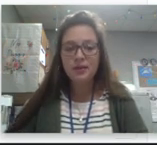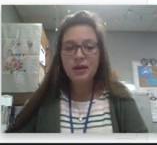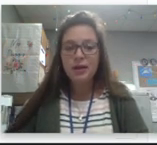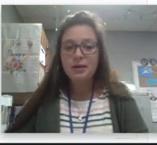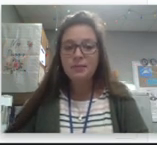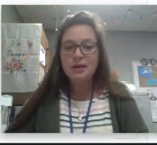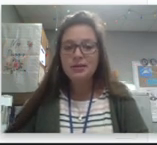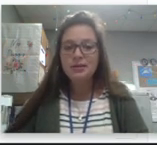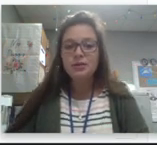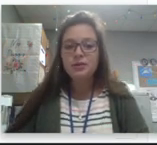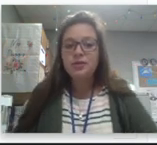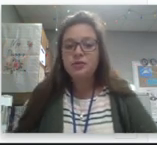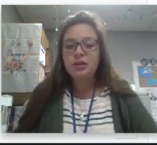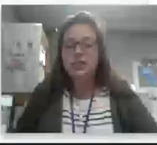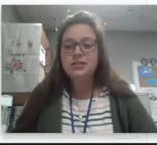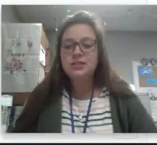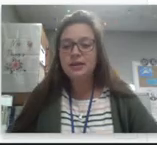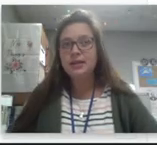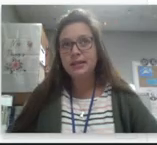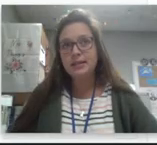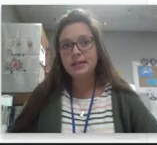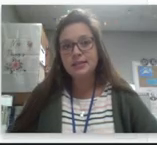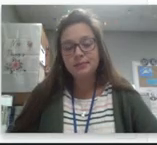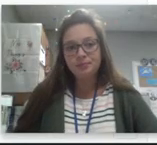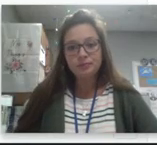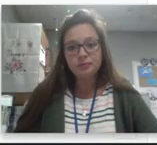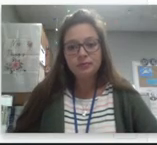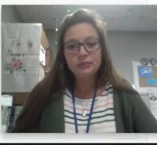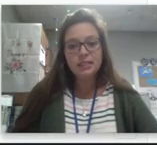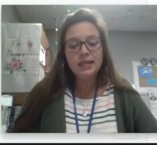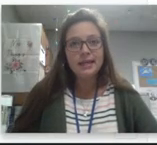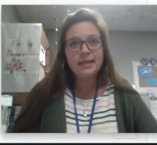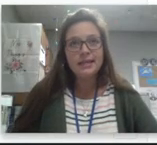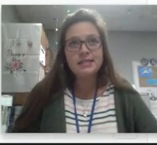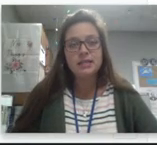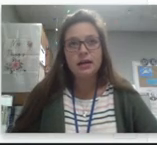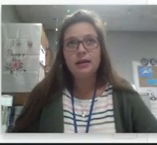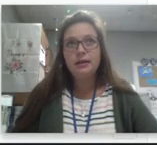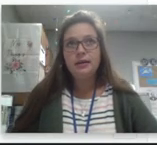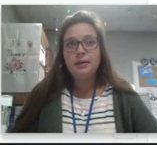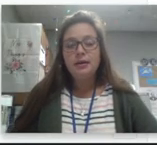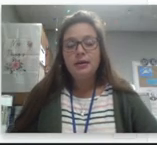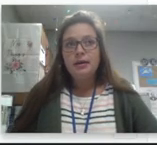well. But basically what the Rochester Method is